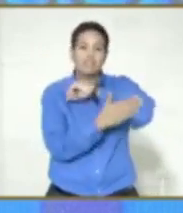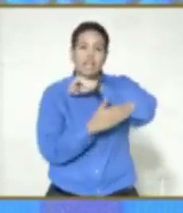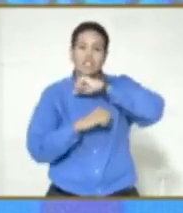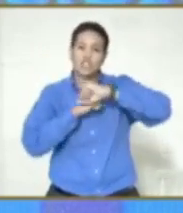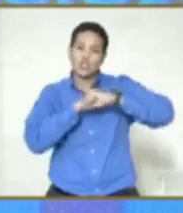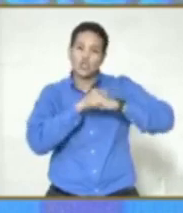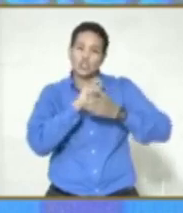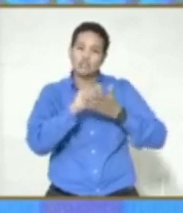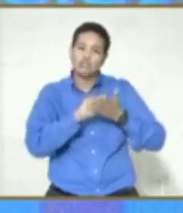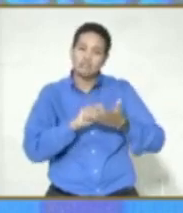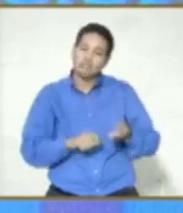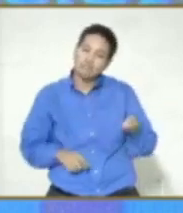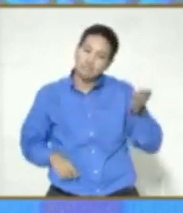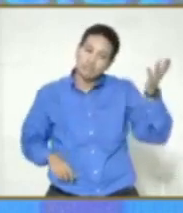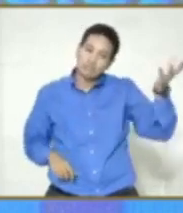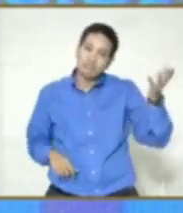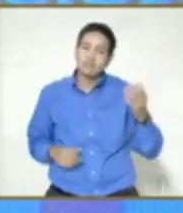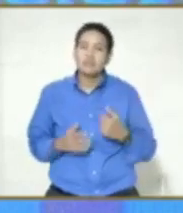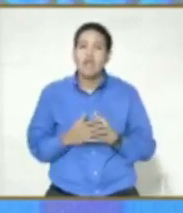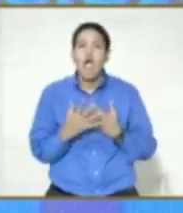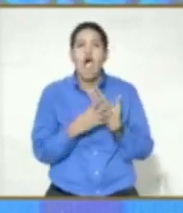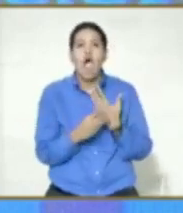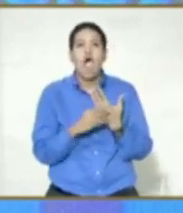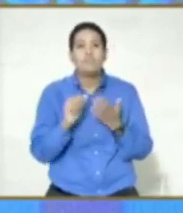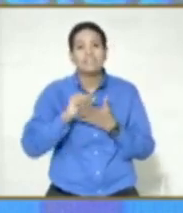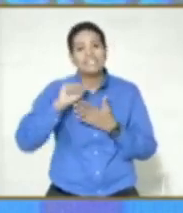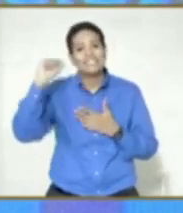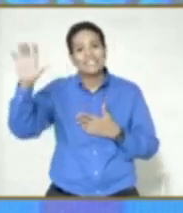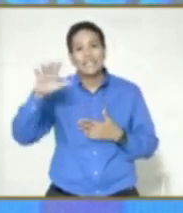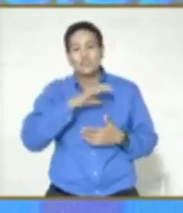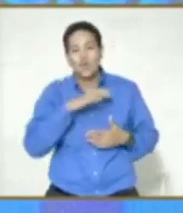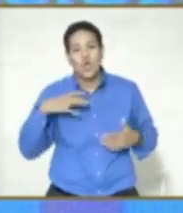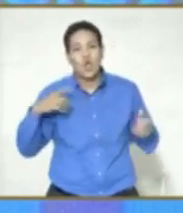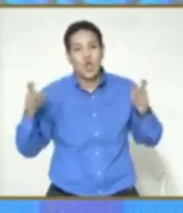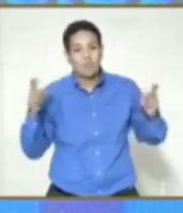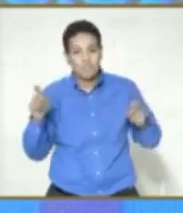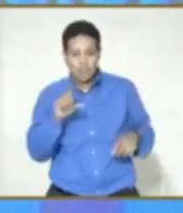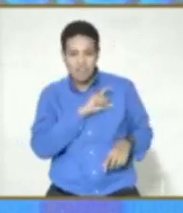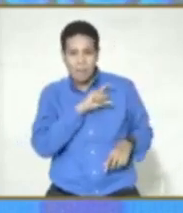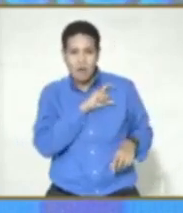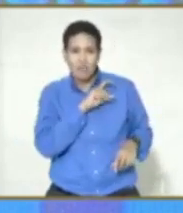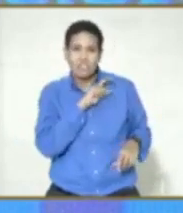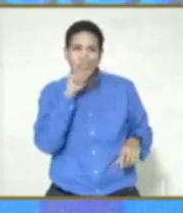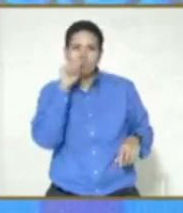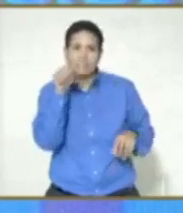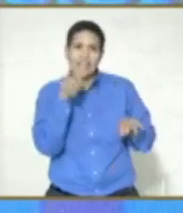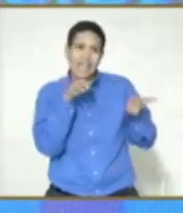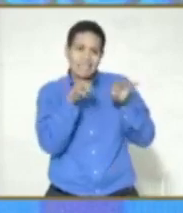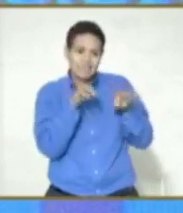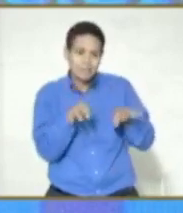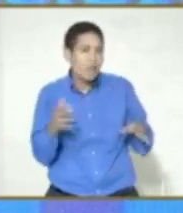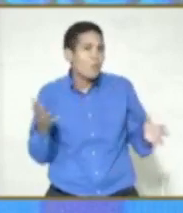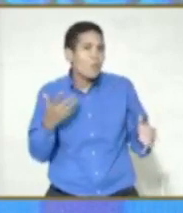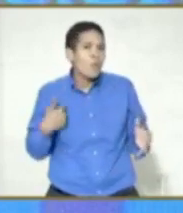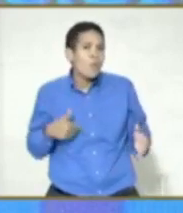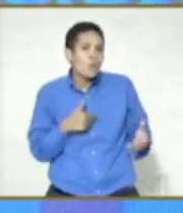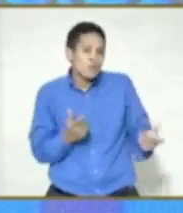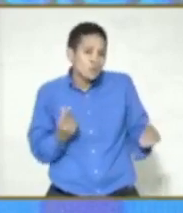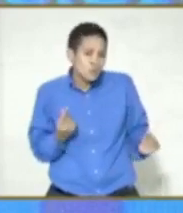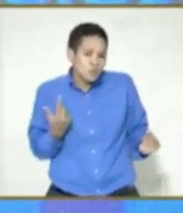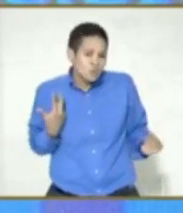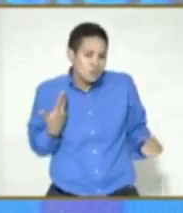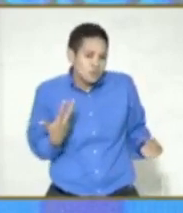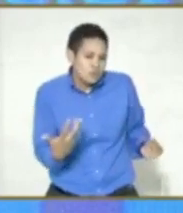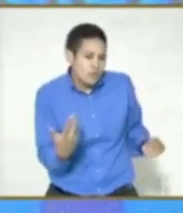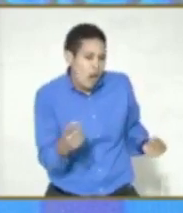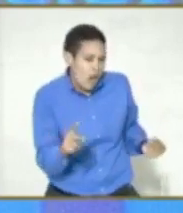a copy which has been sent to the Commissioner of Police outlining what we are doing, and I've